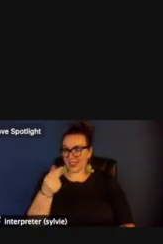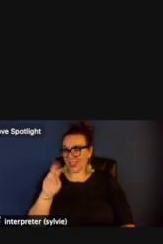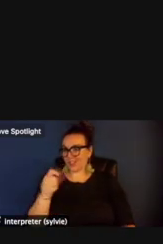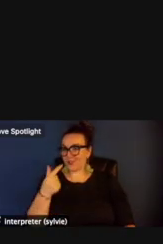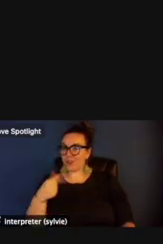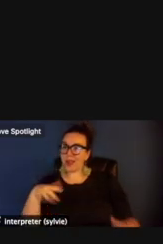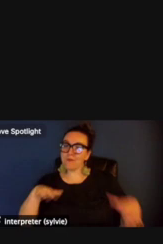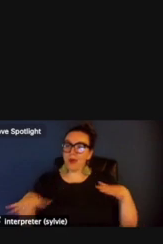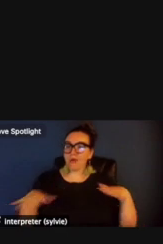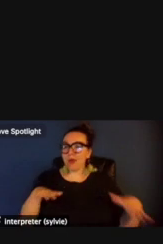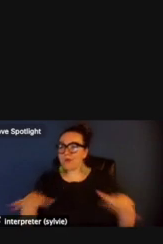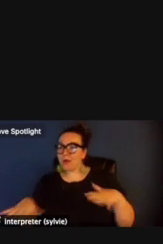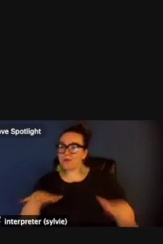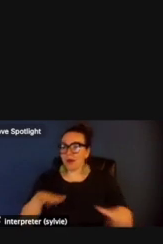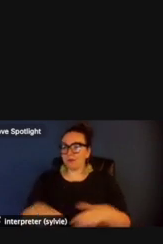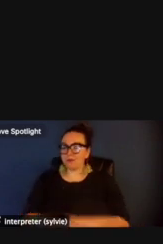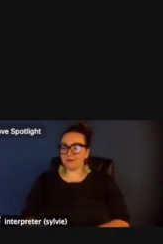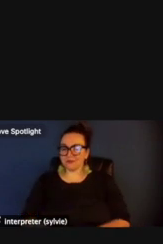Long Bay.